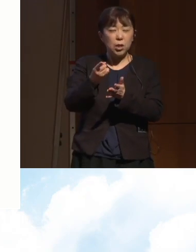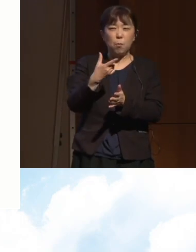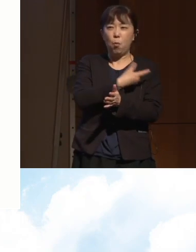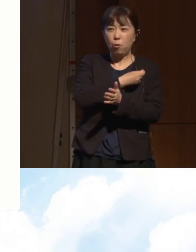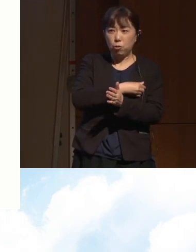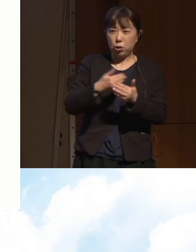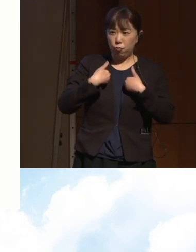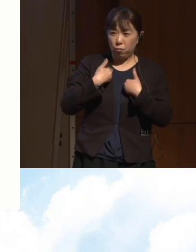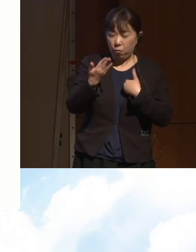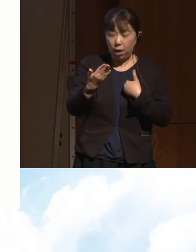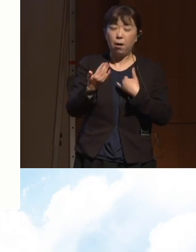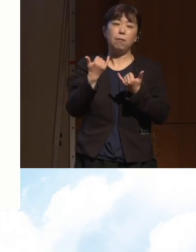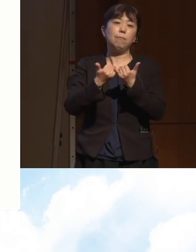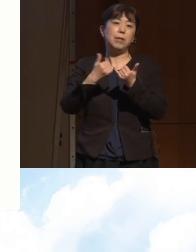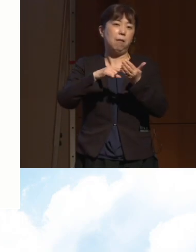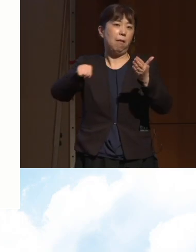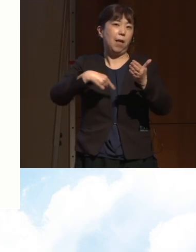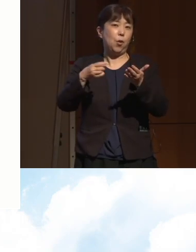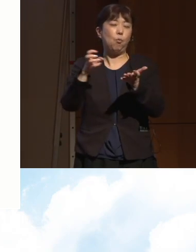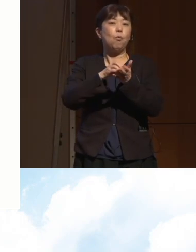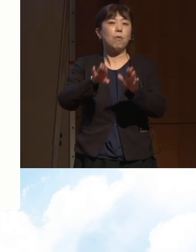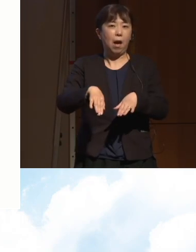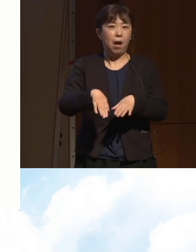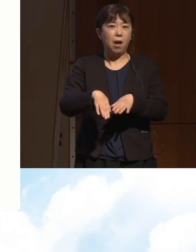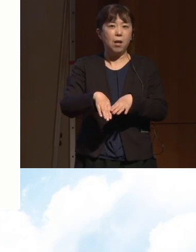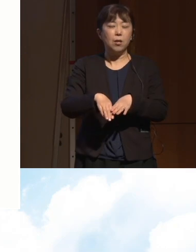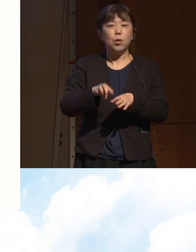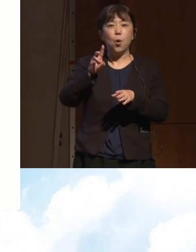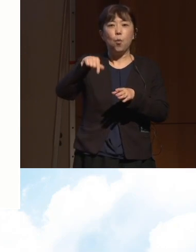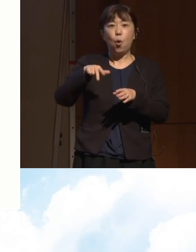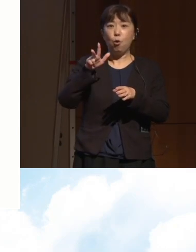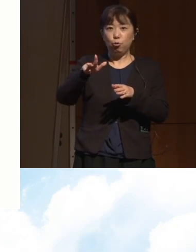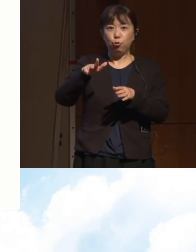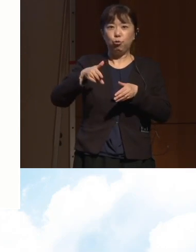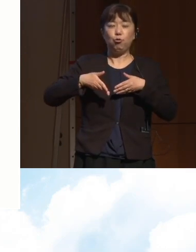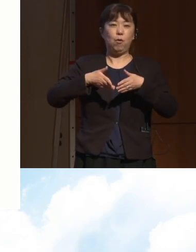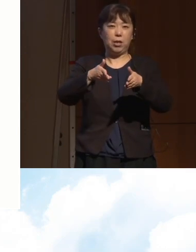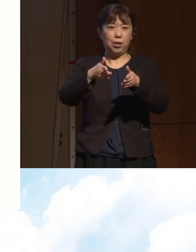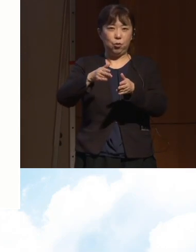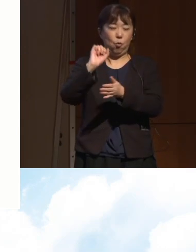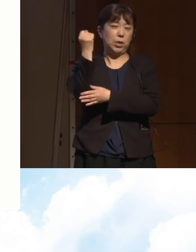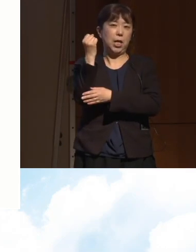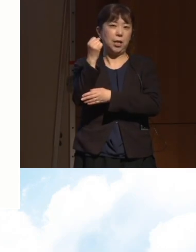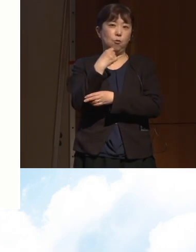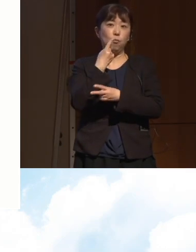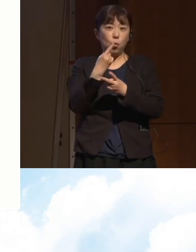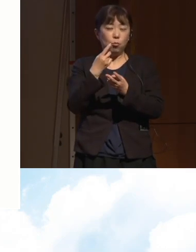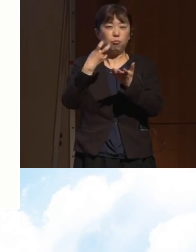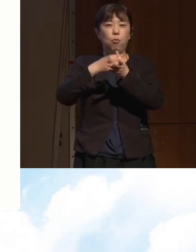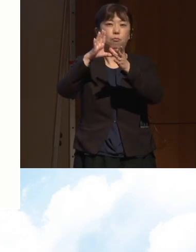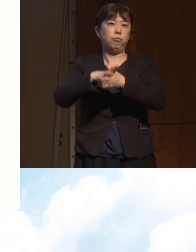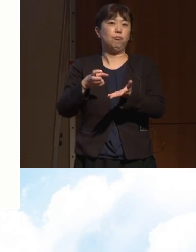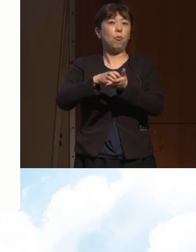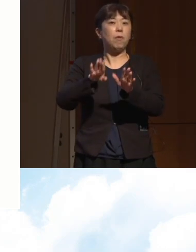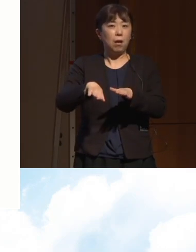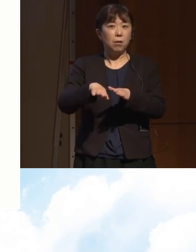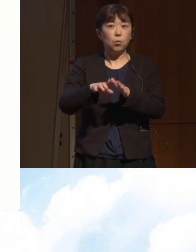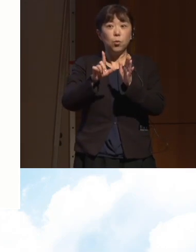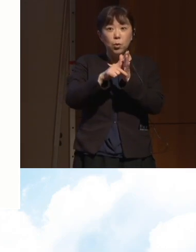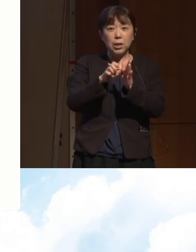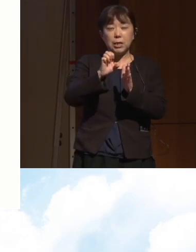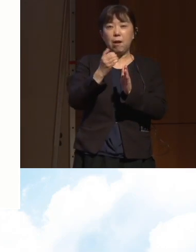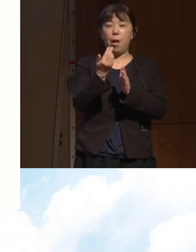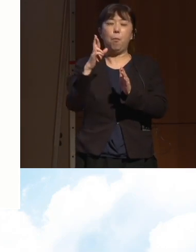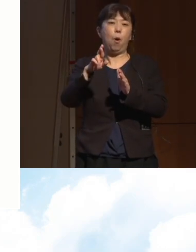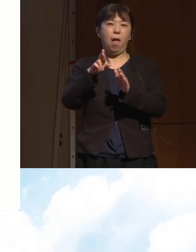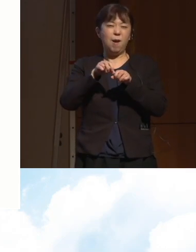2014 when the Wall Street Journal had another article, now it's in the middle of an outbreak, where they thought, okay, this is important.